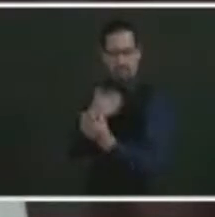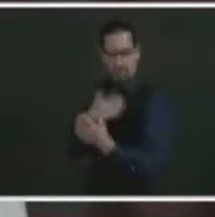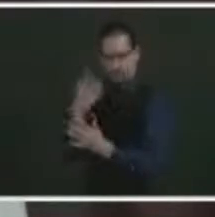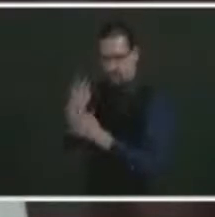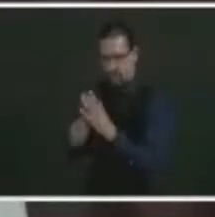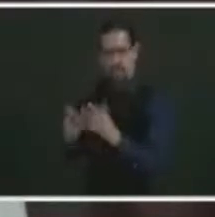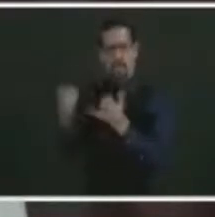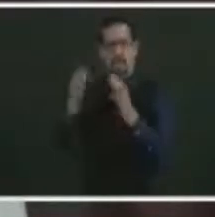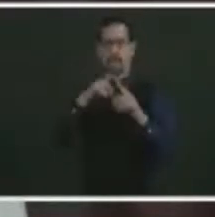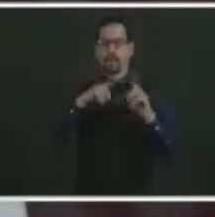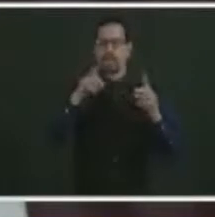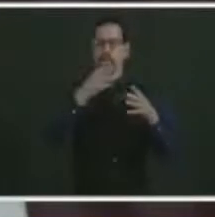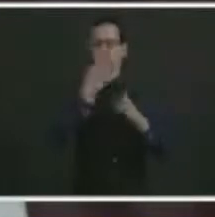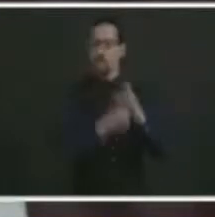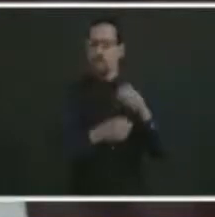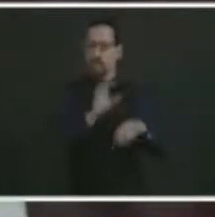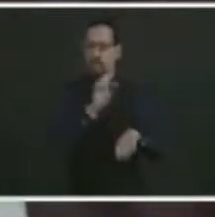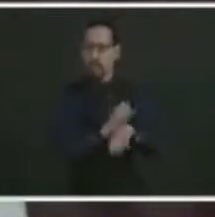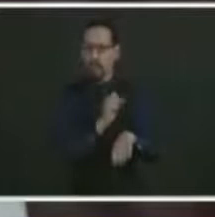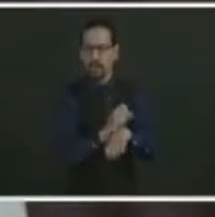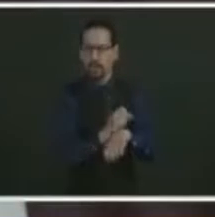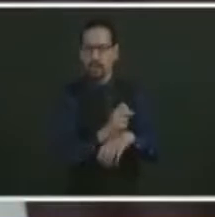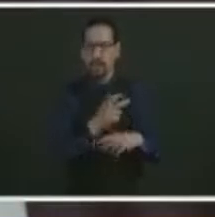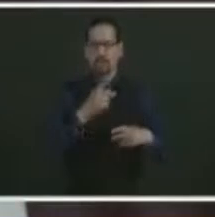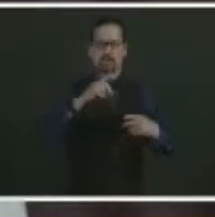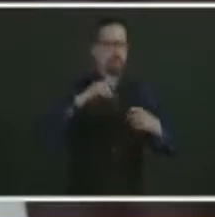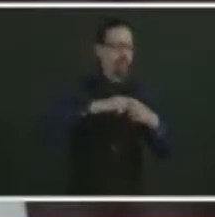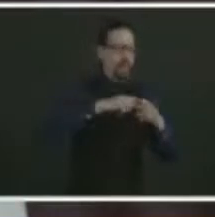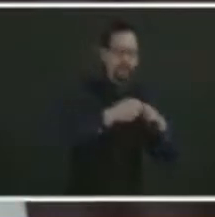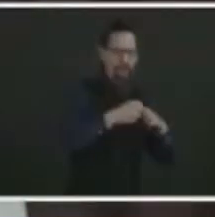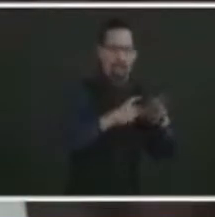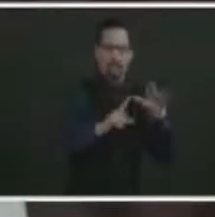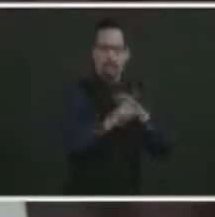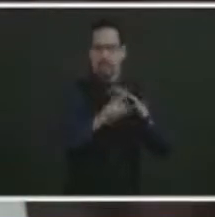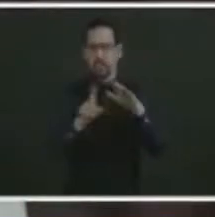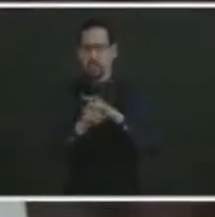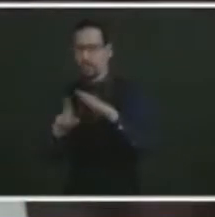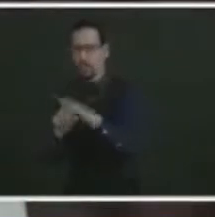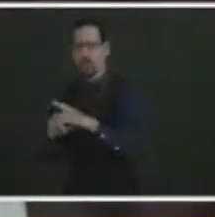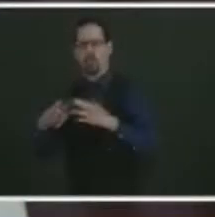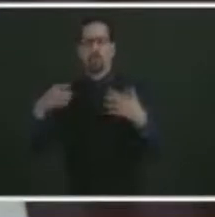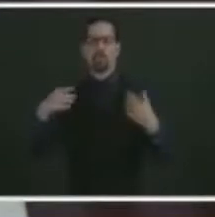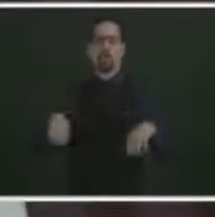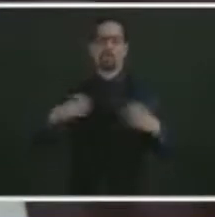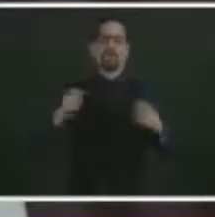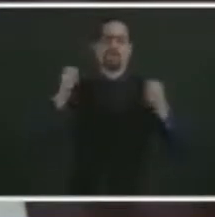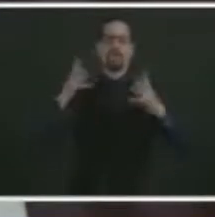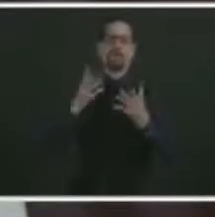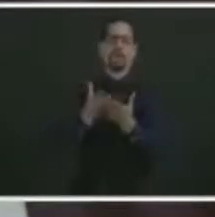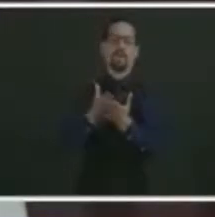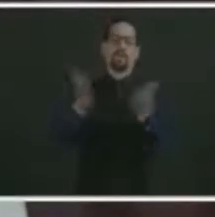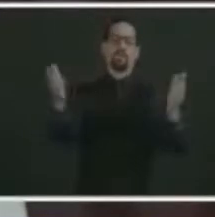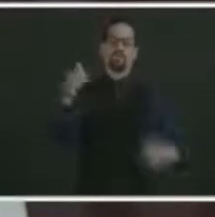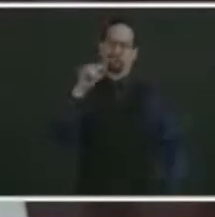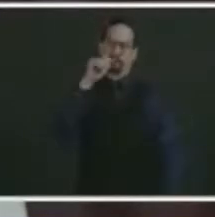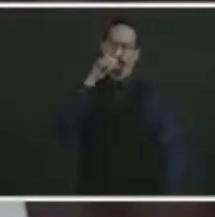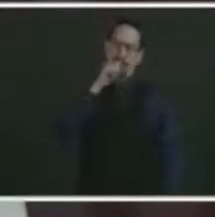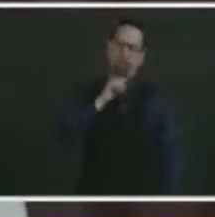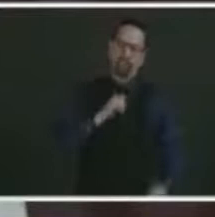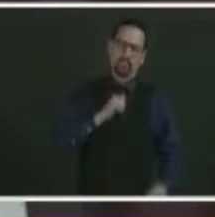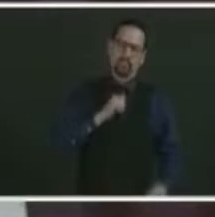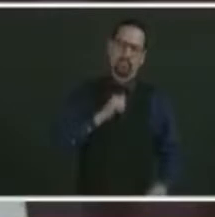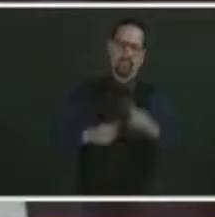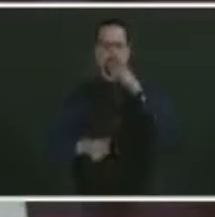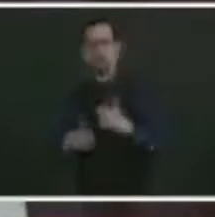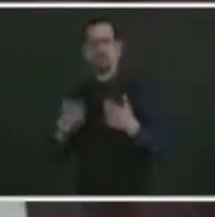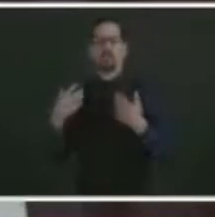And of course, many people are dealing with the ultimate loss of a loved one.